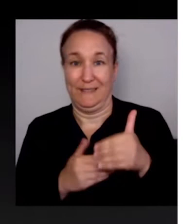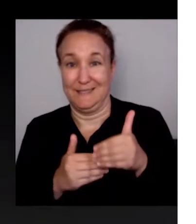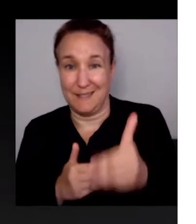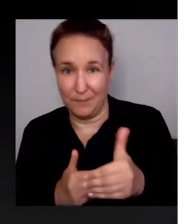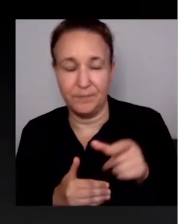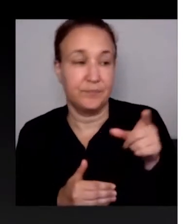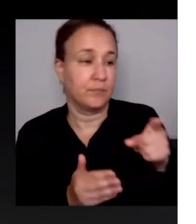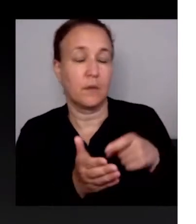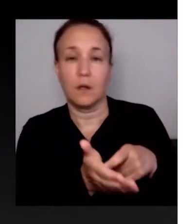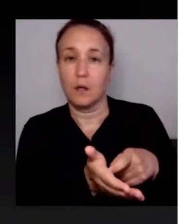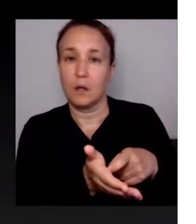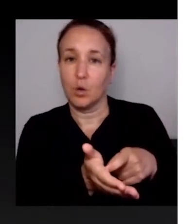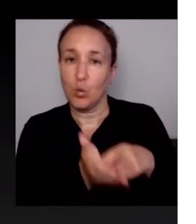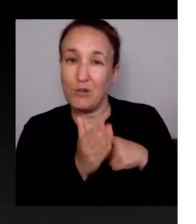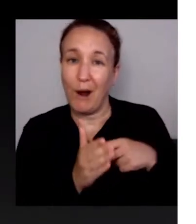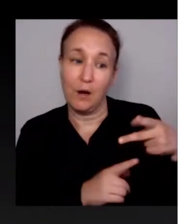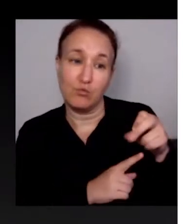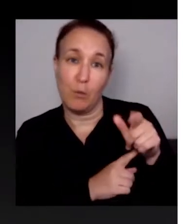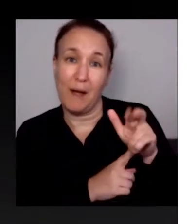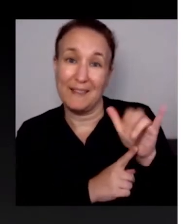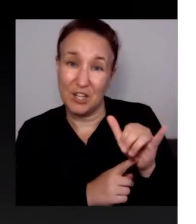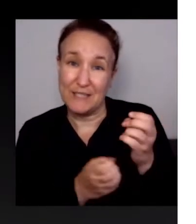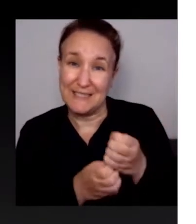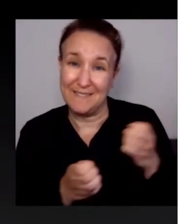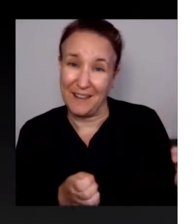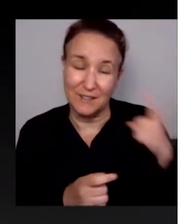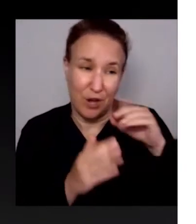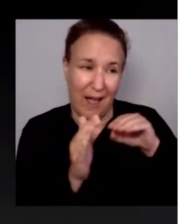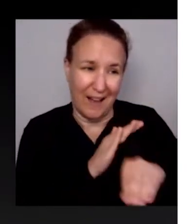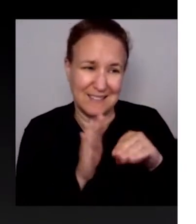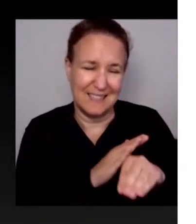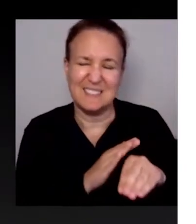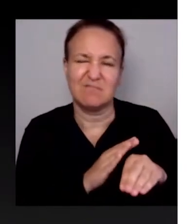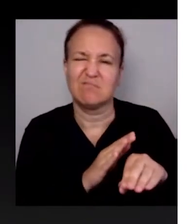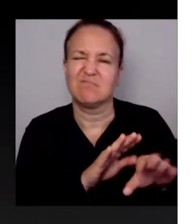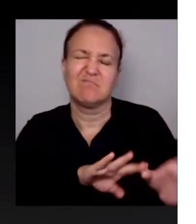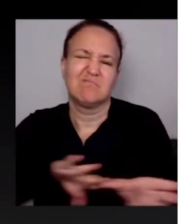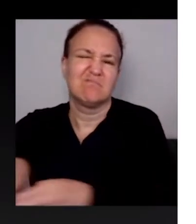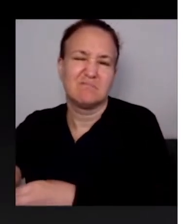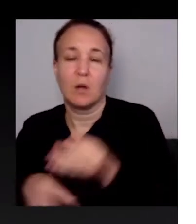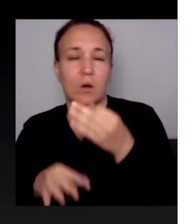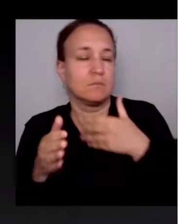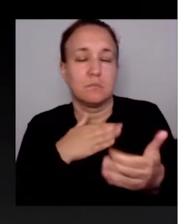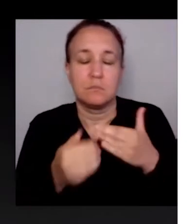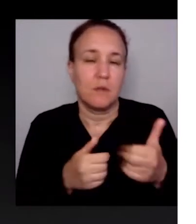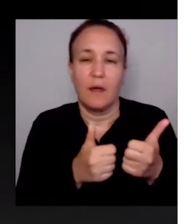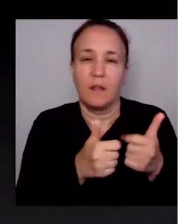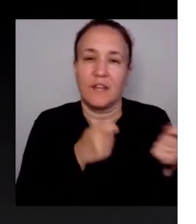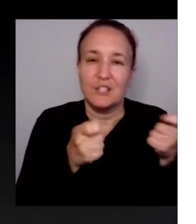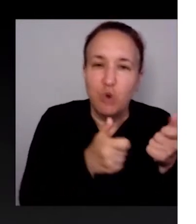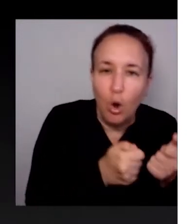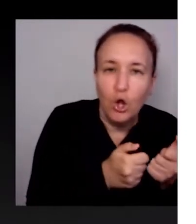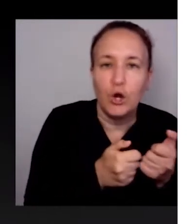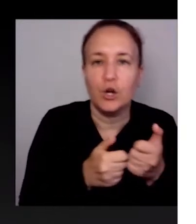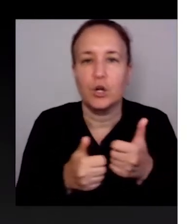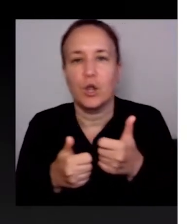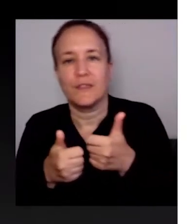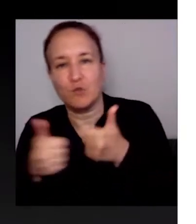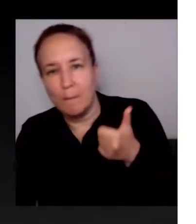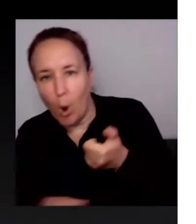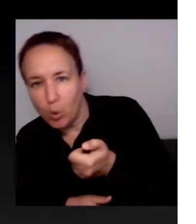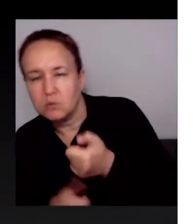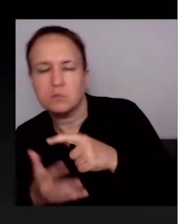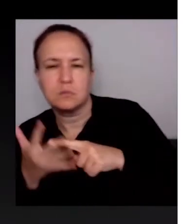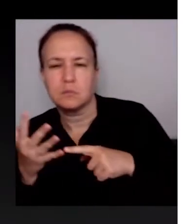requiring proprietary devices in order to access your service, whether that's a game controller or a remote control, and support